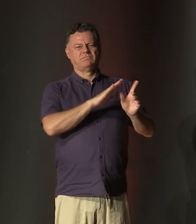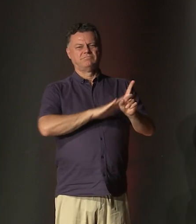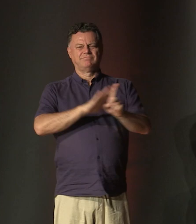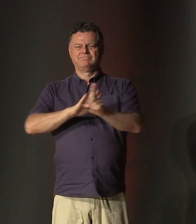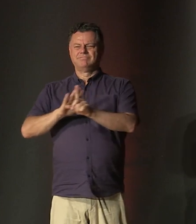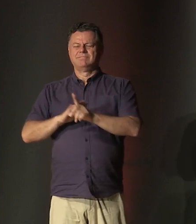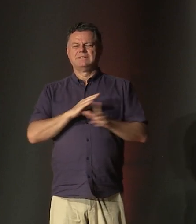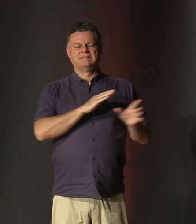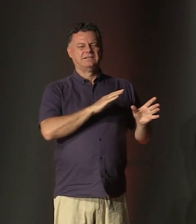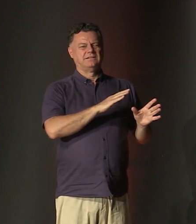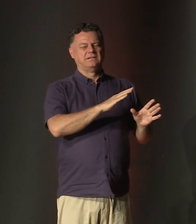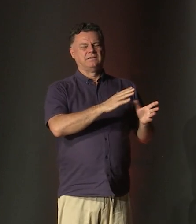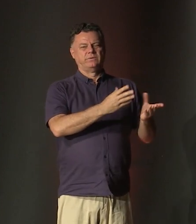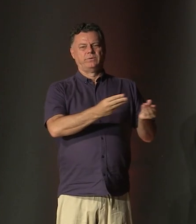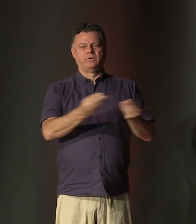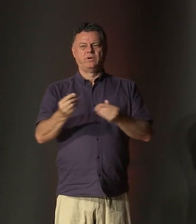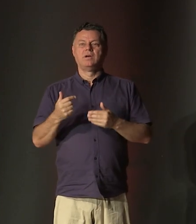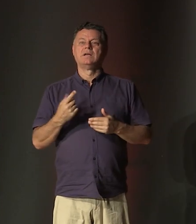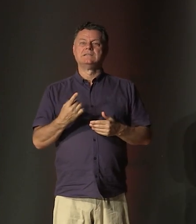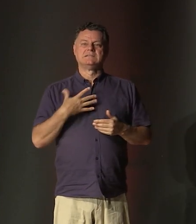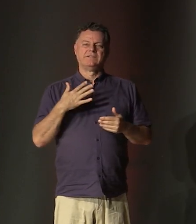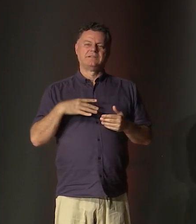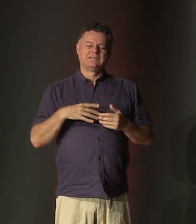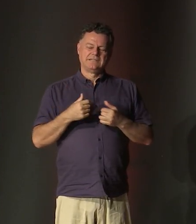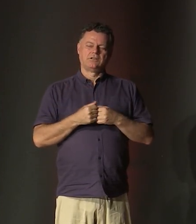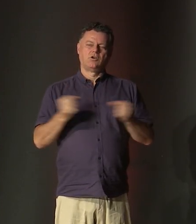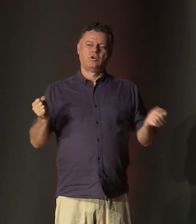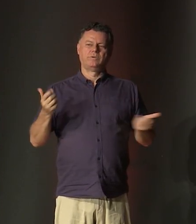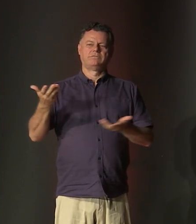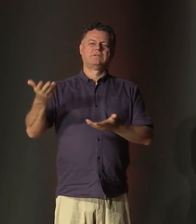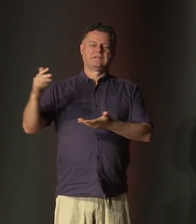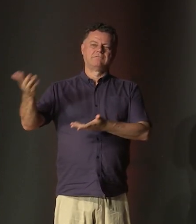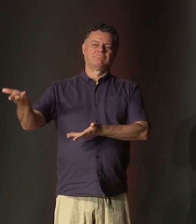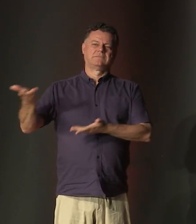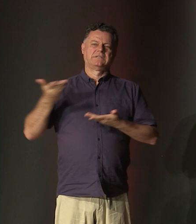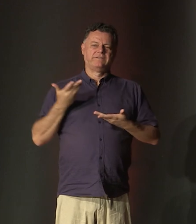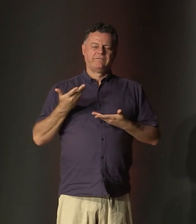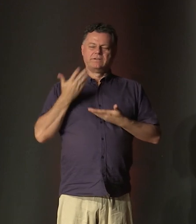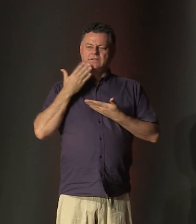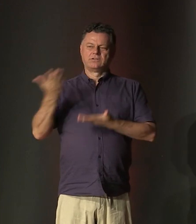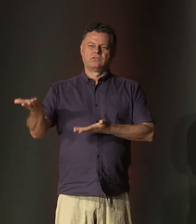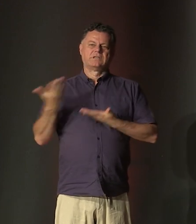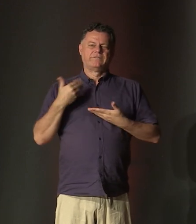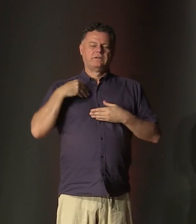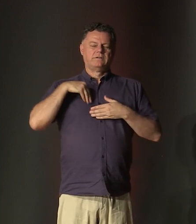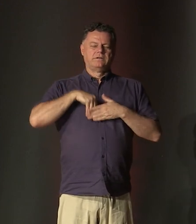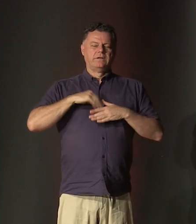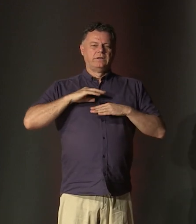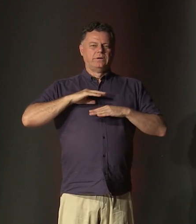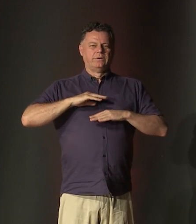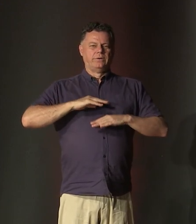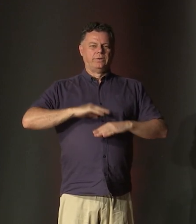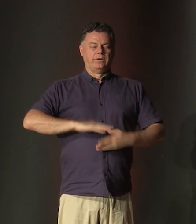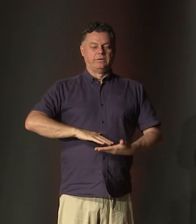to gradually open ourselves up to receiving compassion from others in order to keep